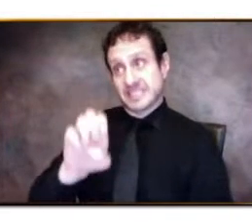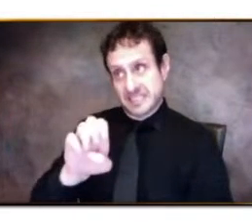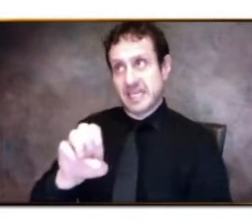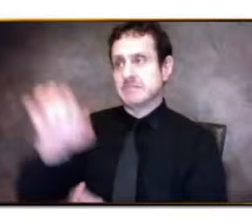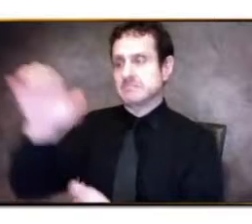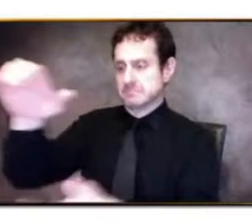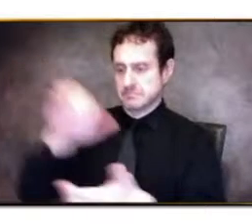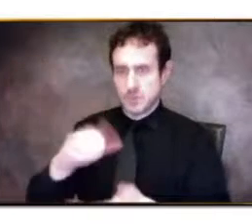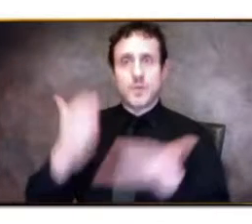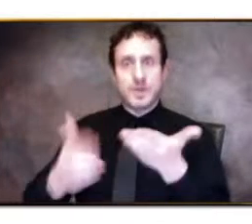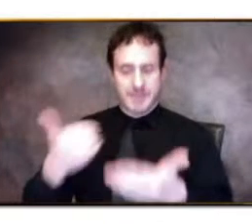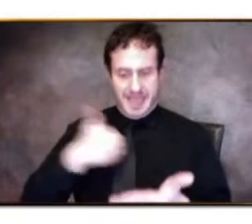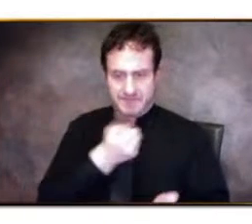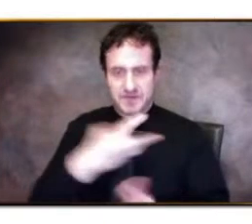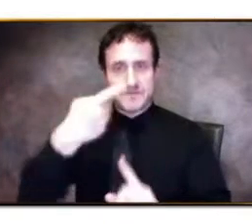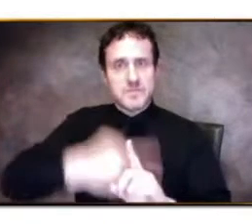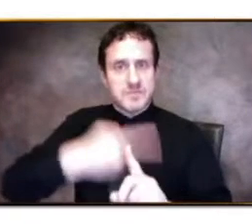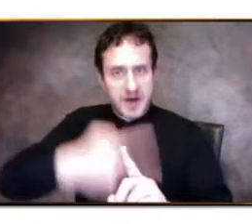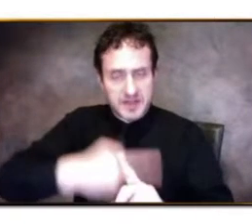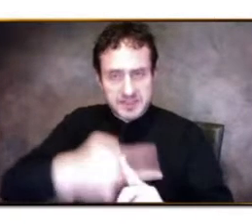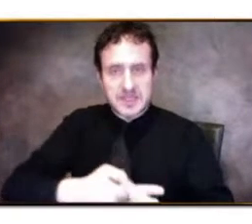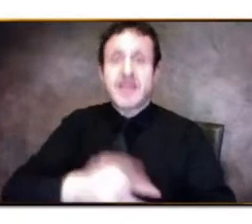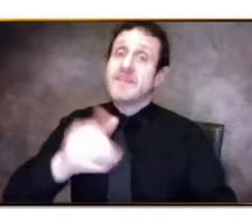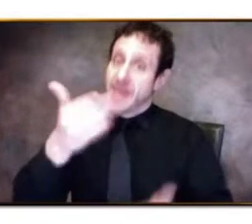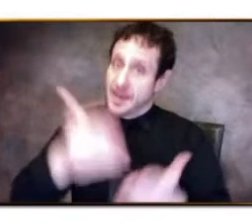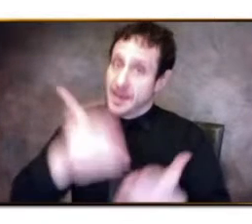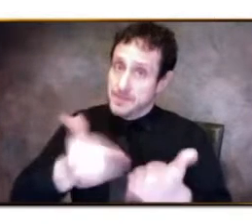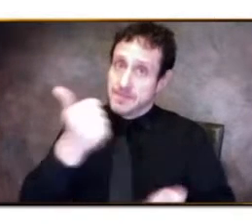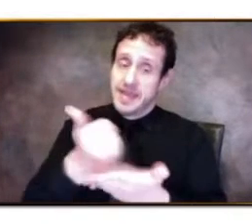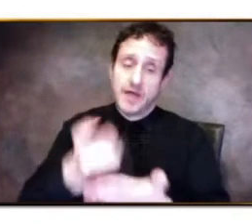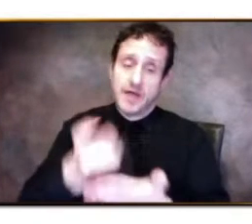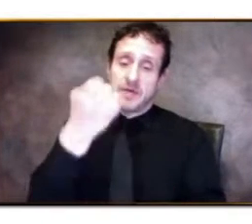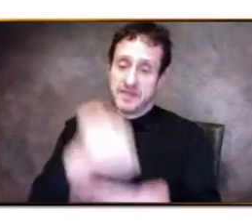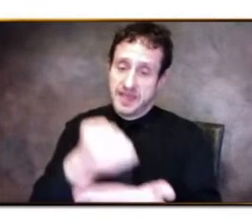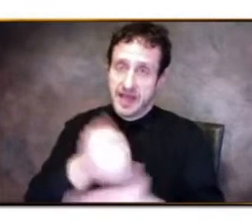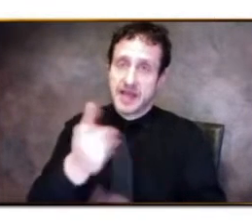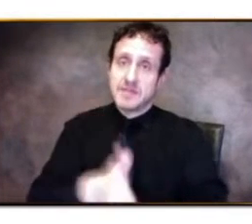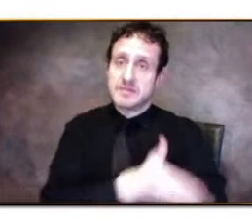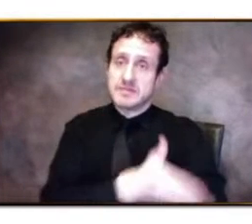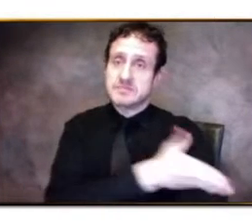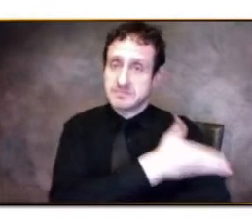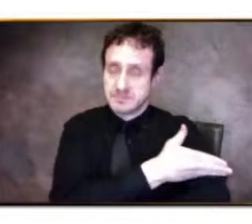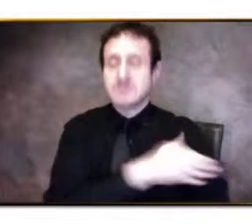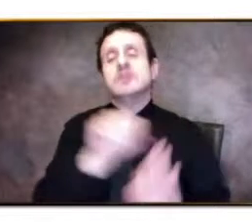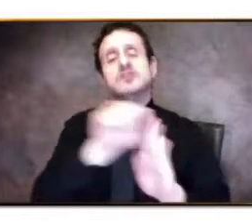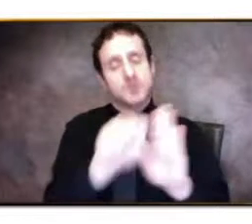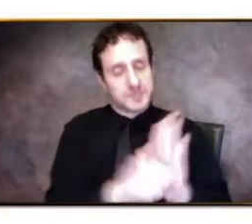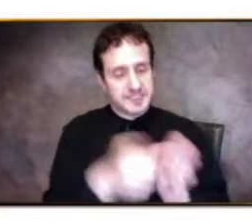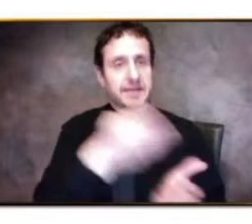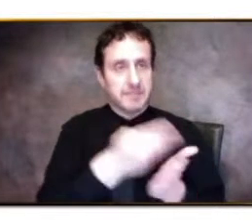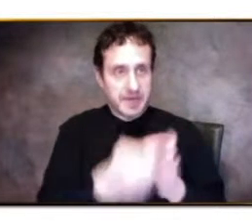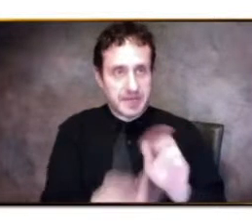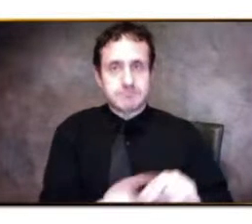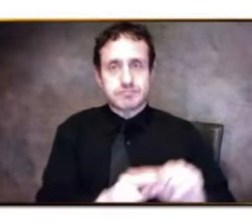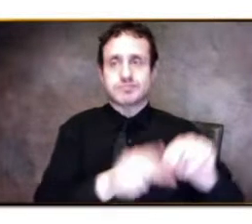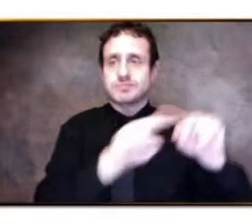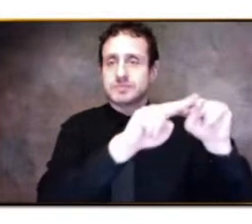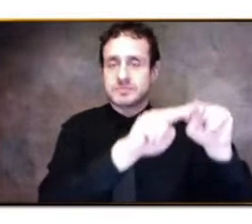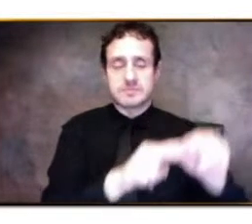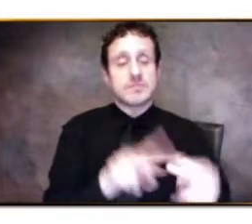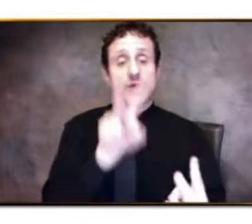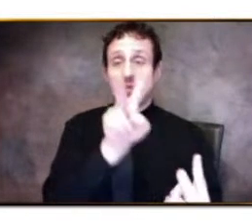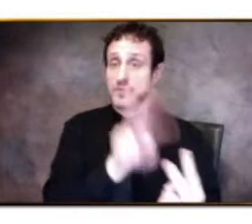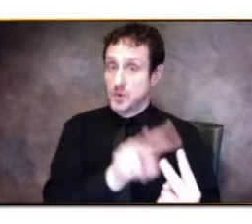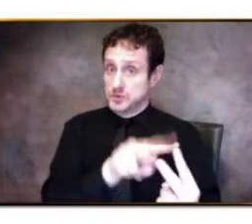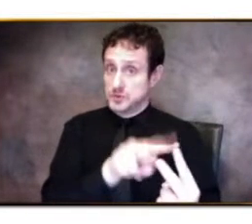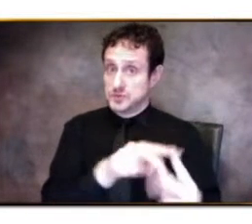therefore our state revenues may also see modest improvement. Those two factors improve the likelihood